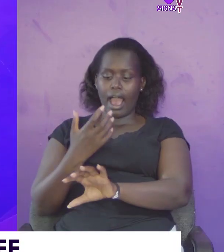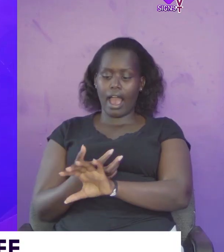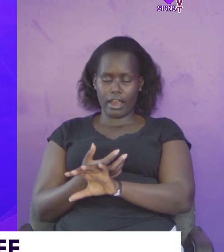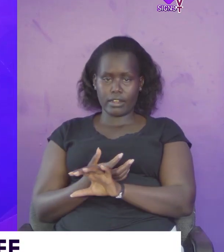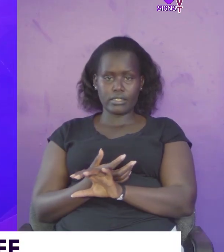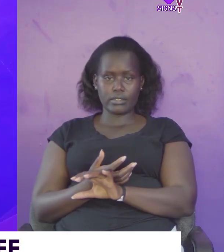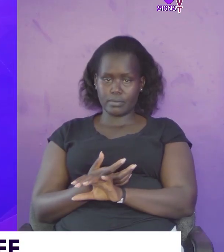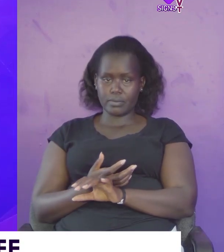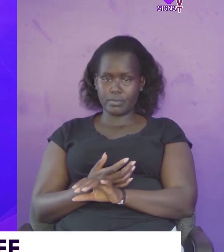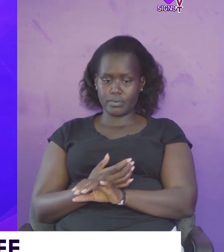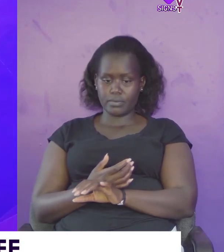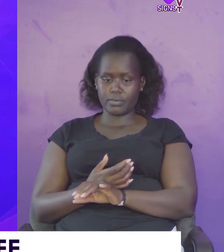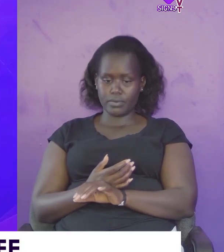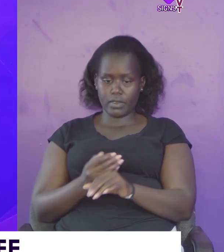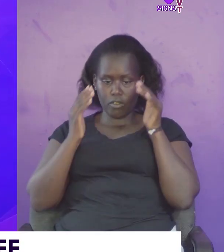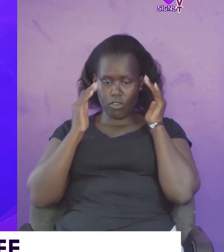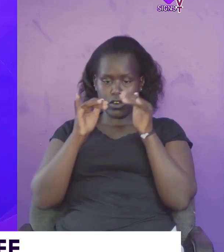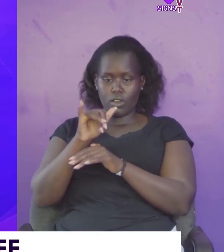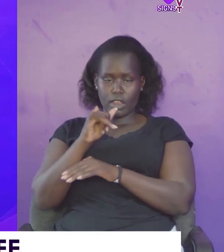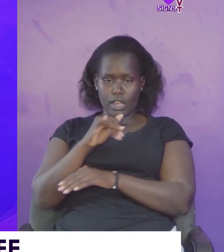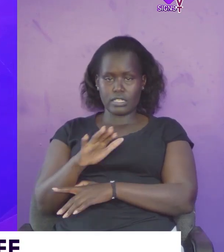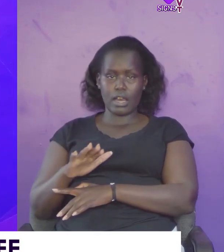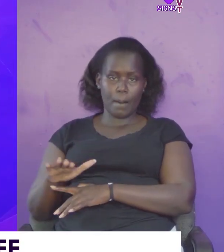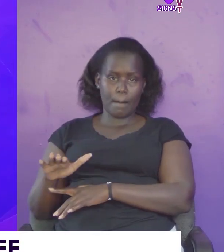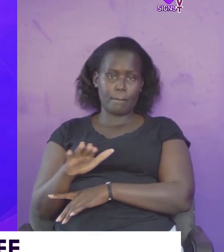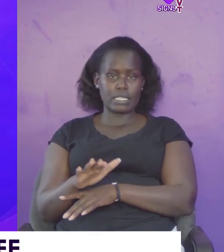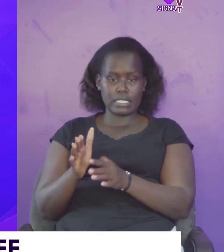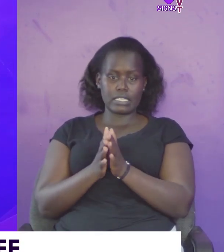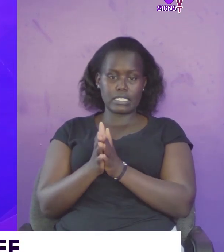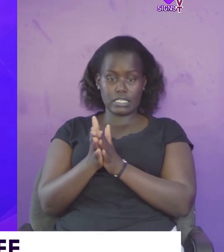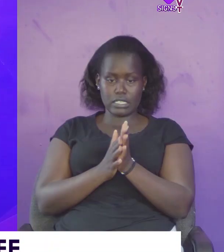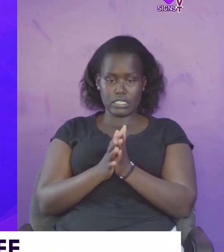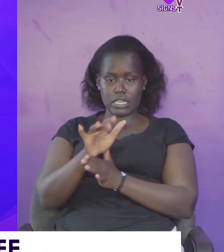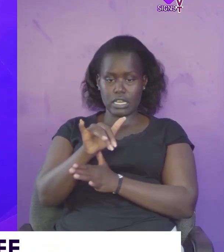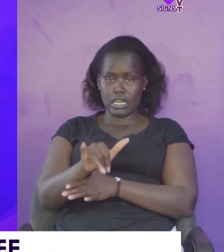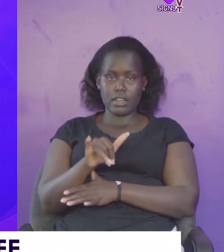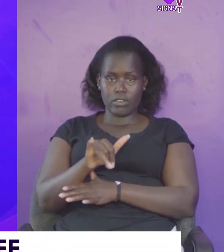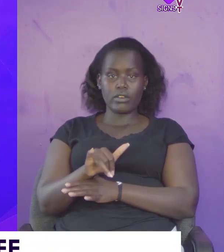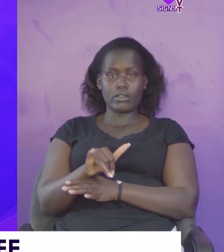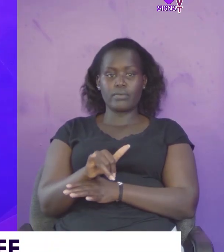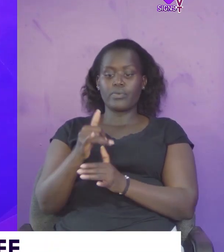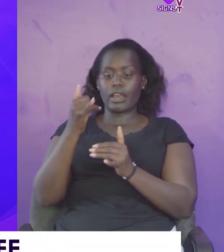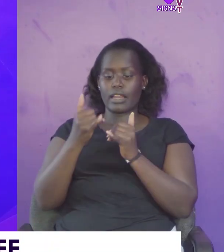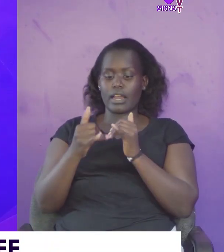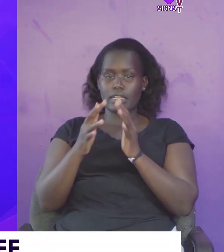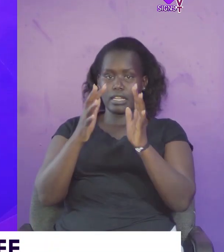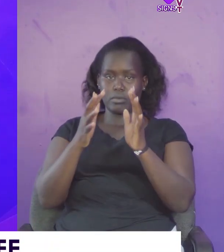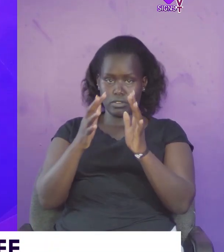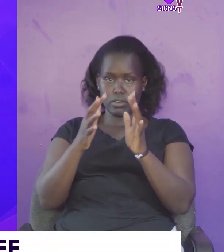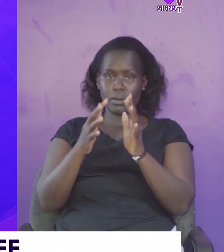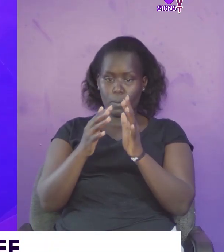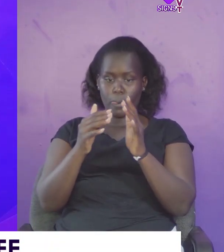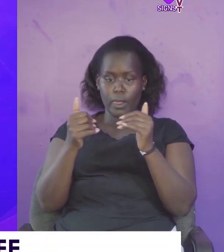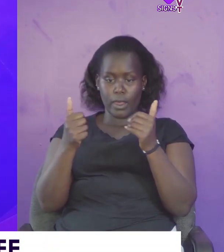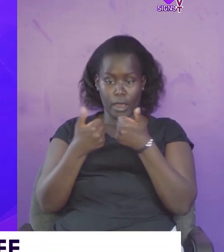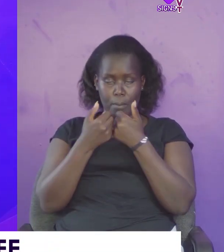to that place. It's very interesting that last festive season, I happened